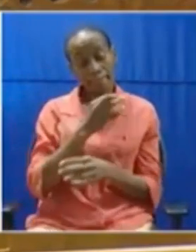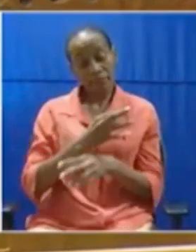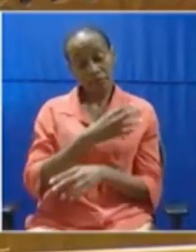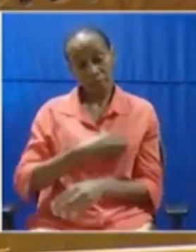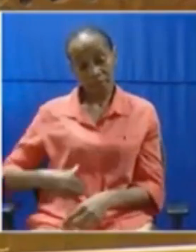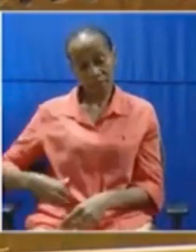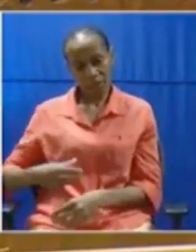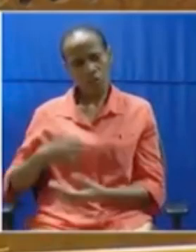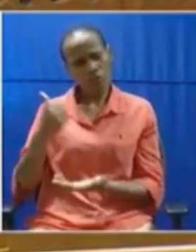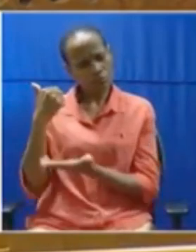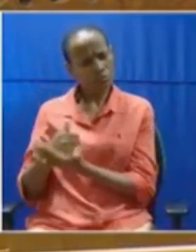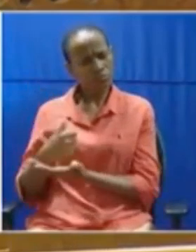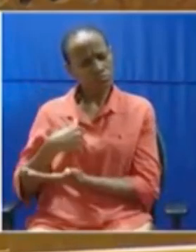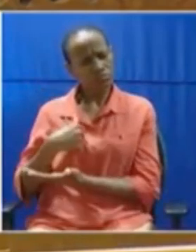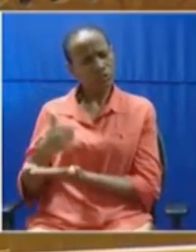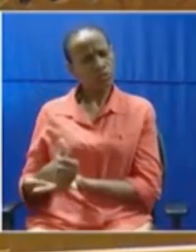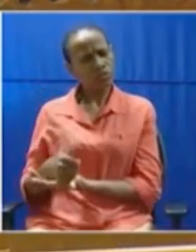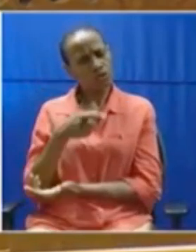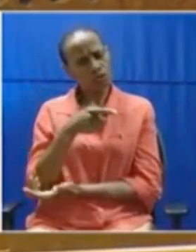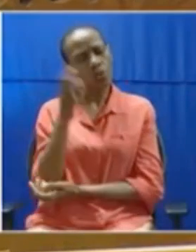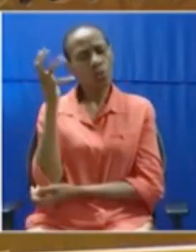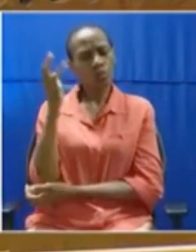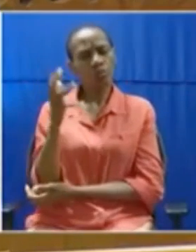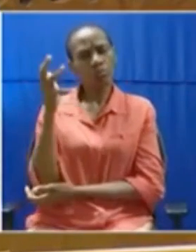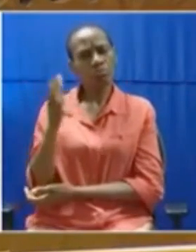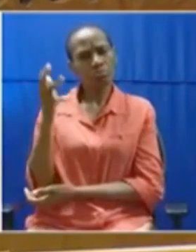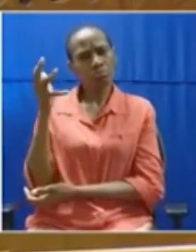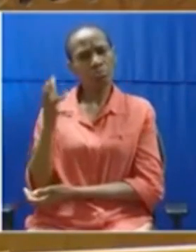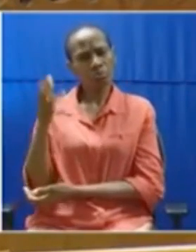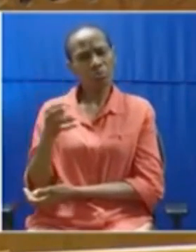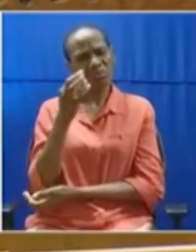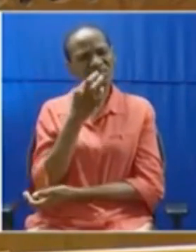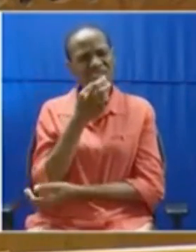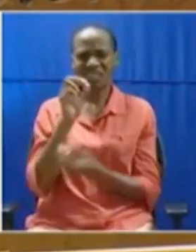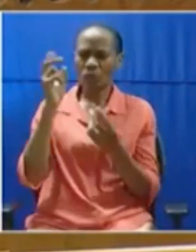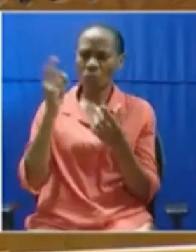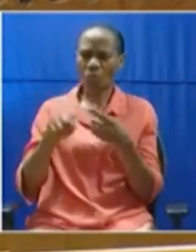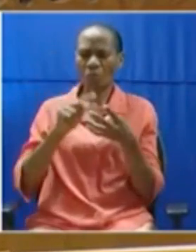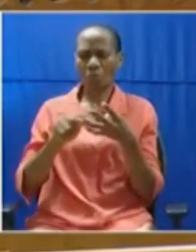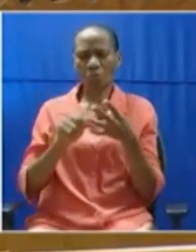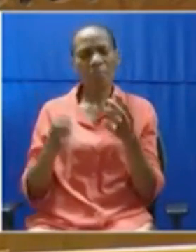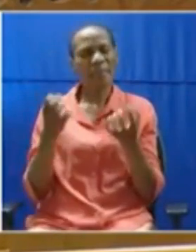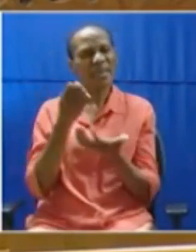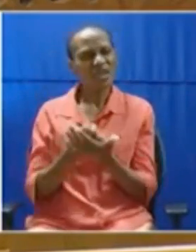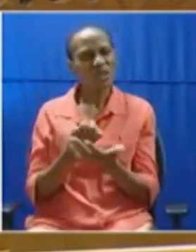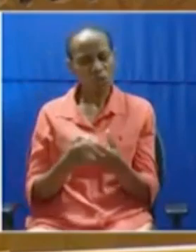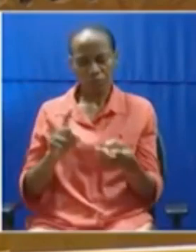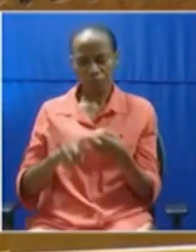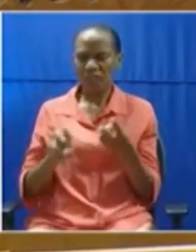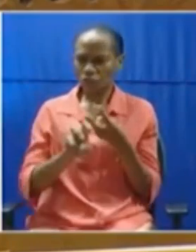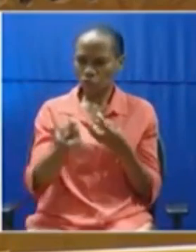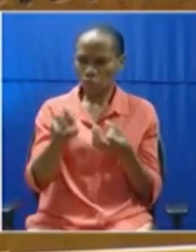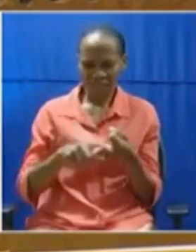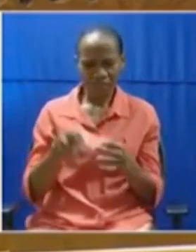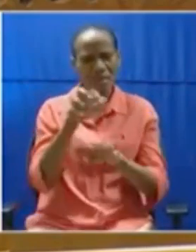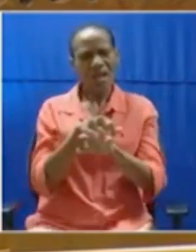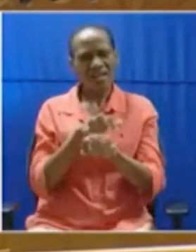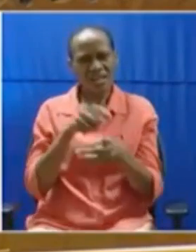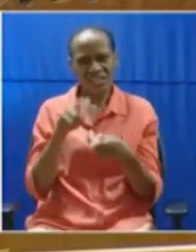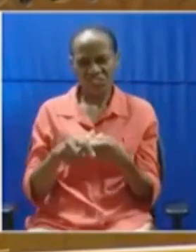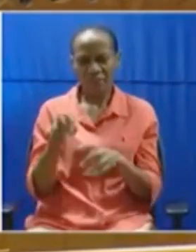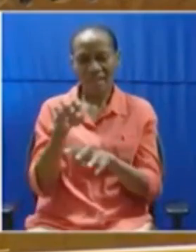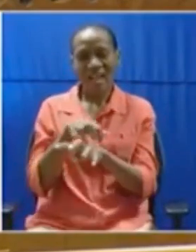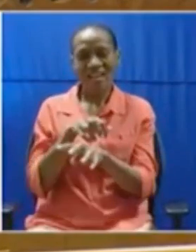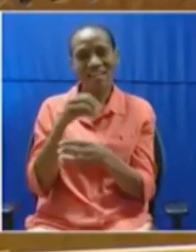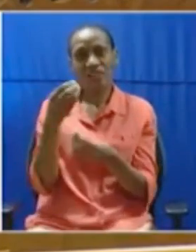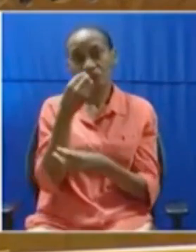I sat here and listened to you speaking about the economy. You spoke about tourism, agriculture and